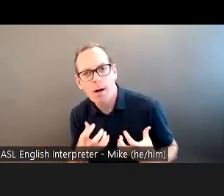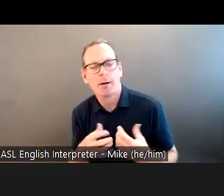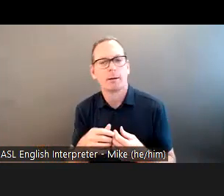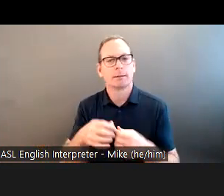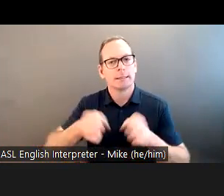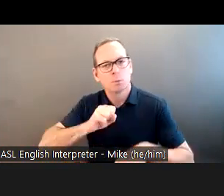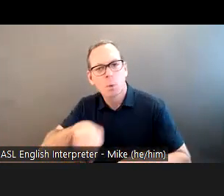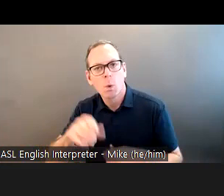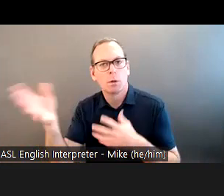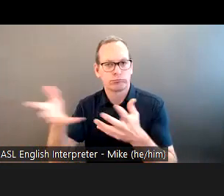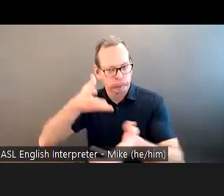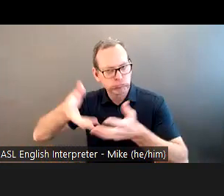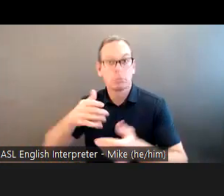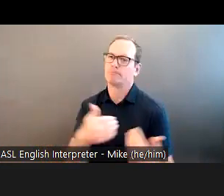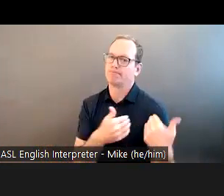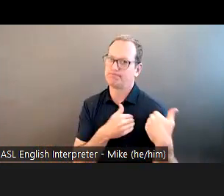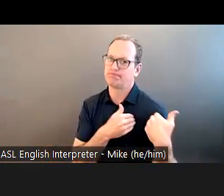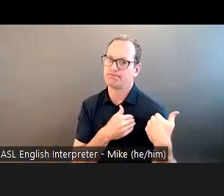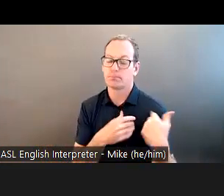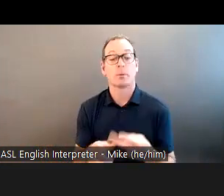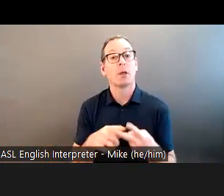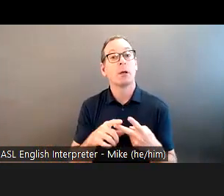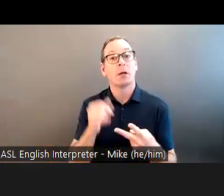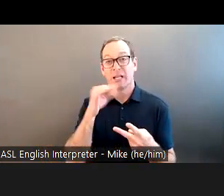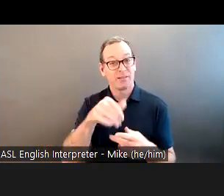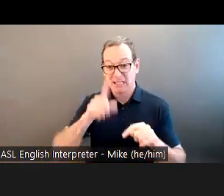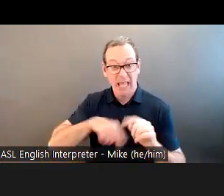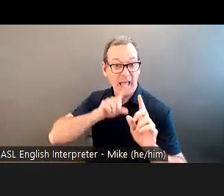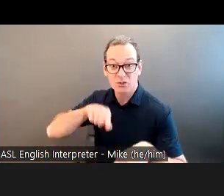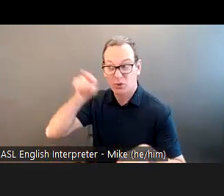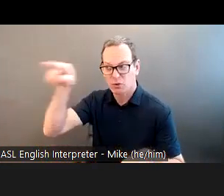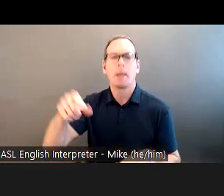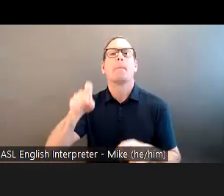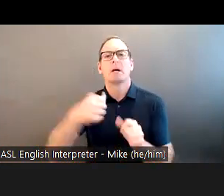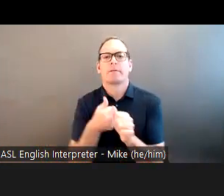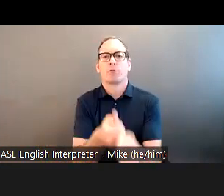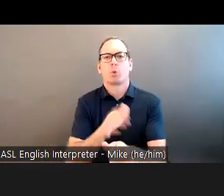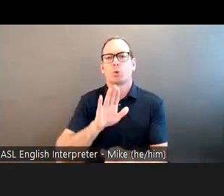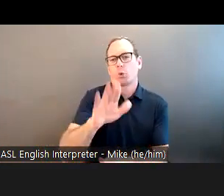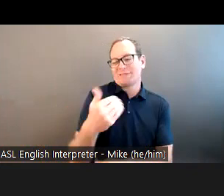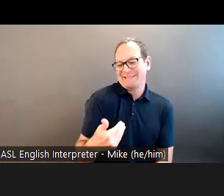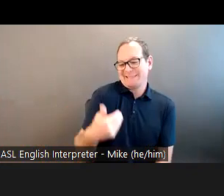cover that in more detail a bit later. But Shauna, I see you might be jumping in. No, that's fine.